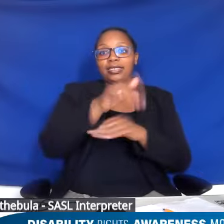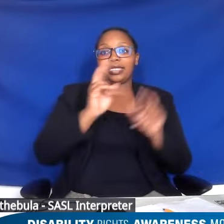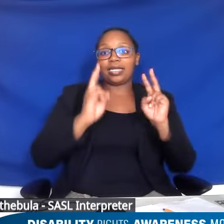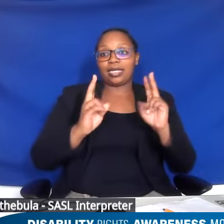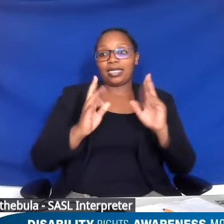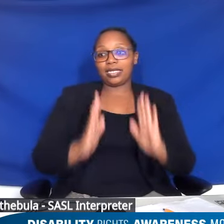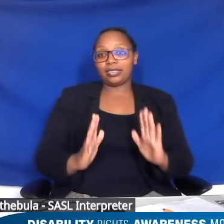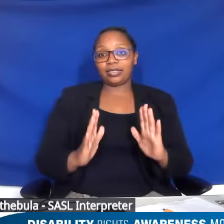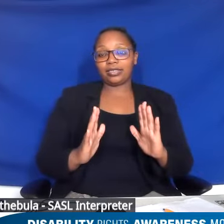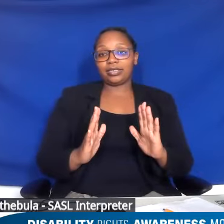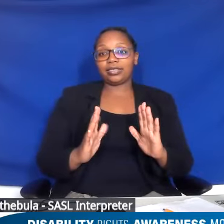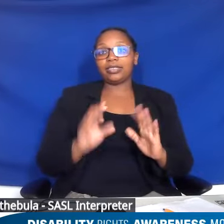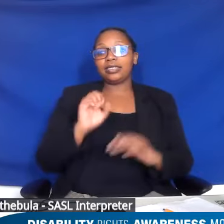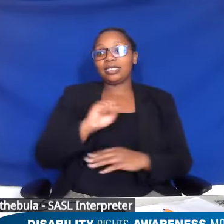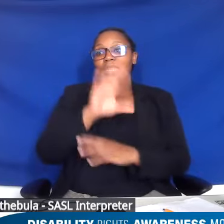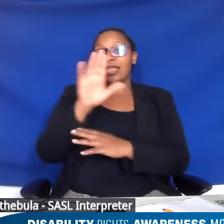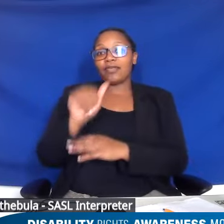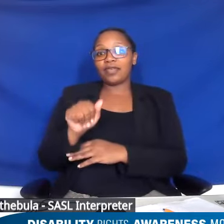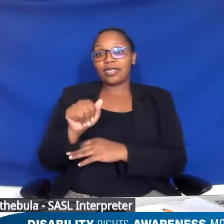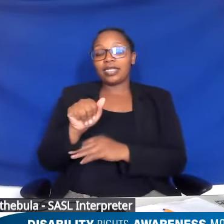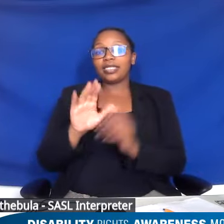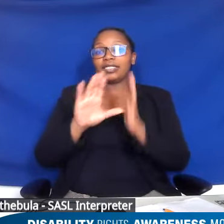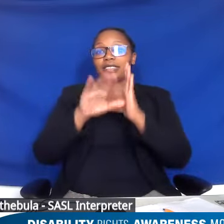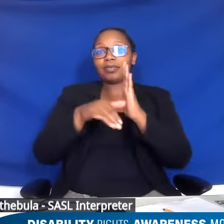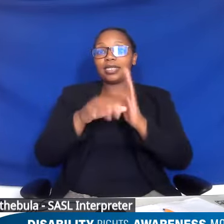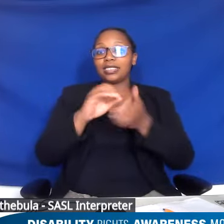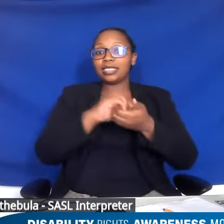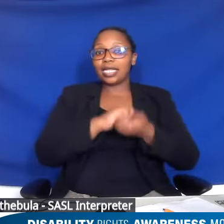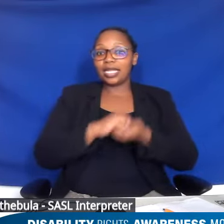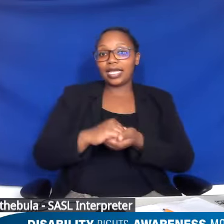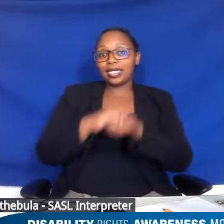South African Disability Alliance,